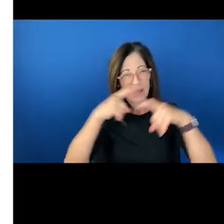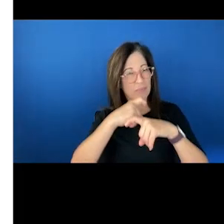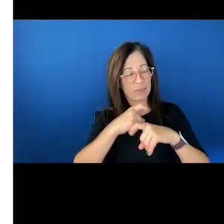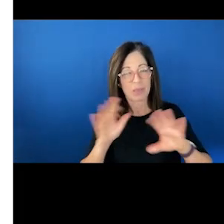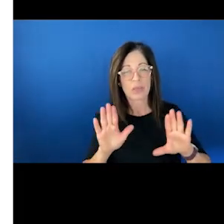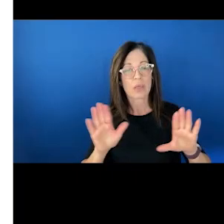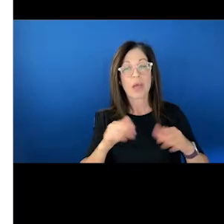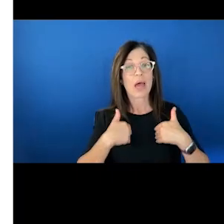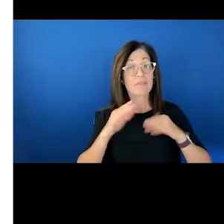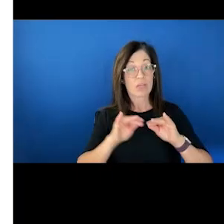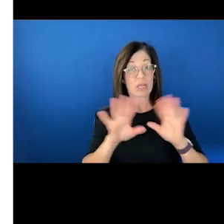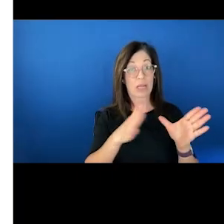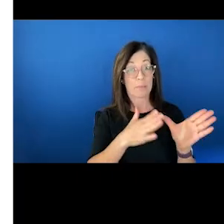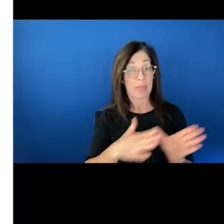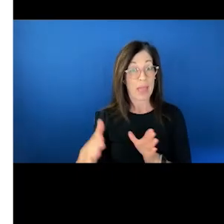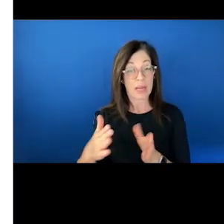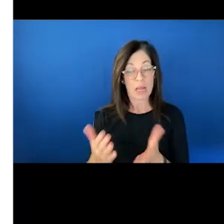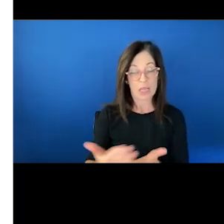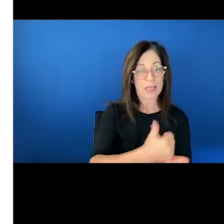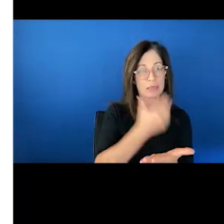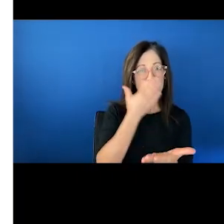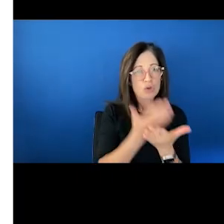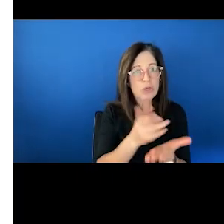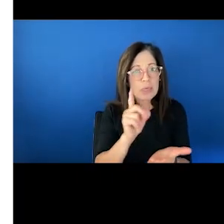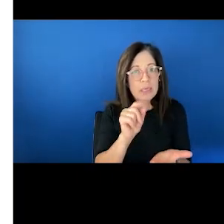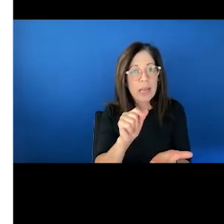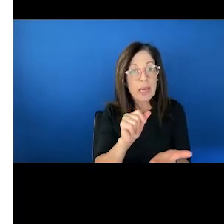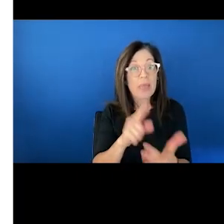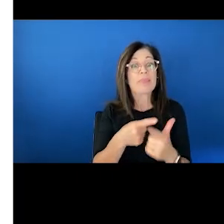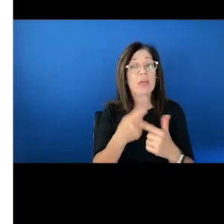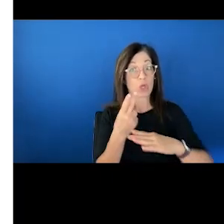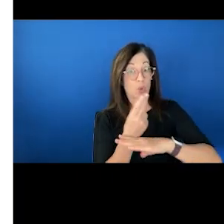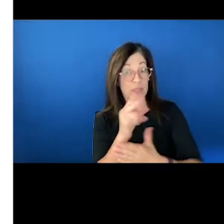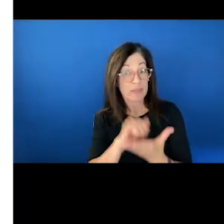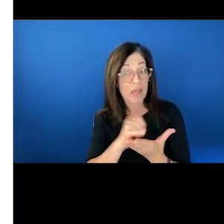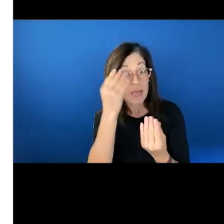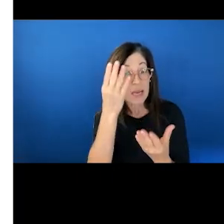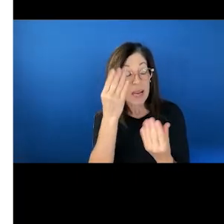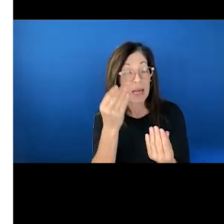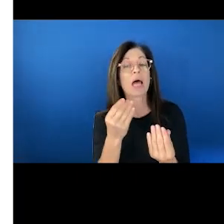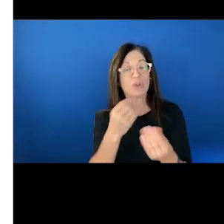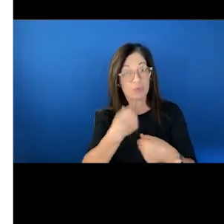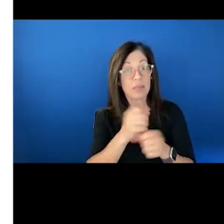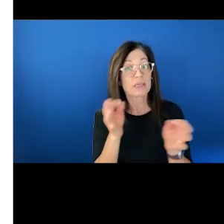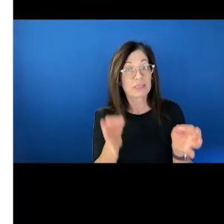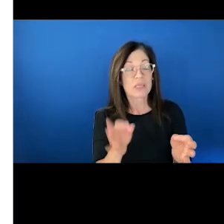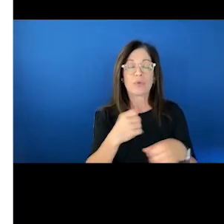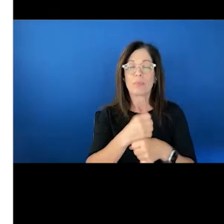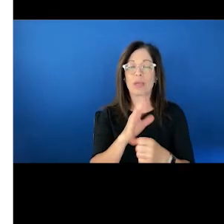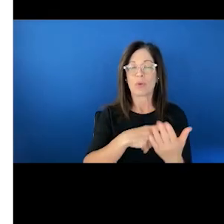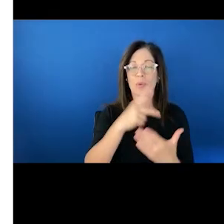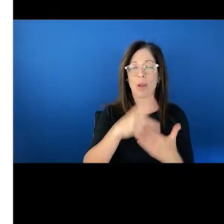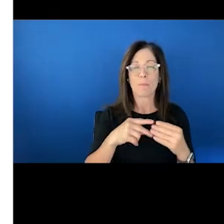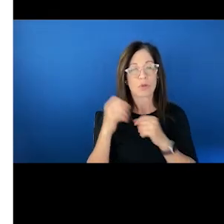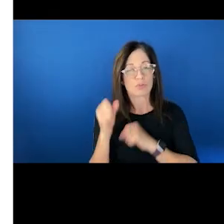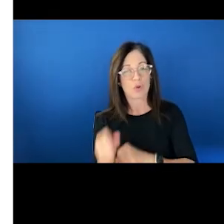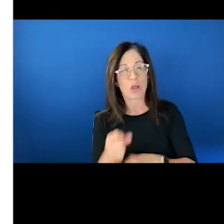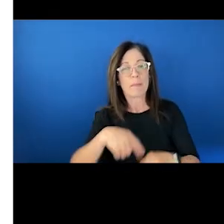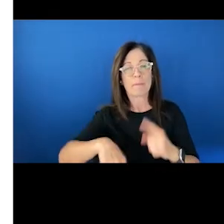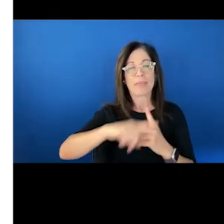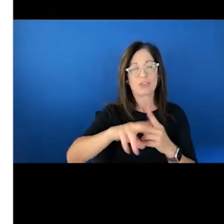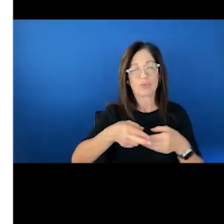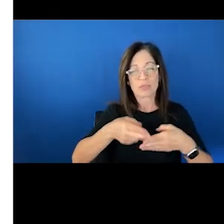a clear plan, collecting useful data, and using it to make decisions, you'll strengthen your program and your results.